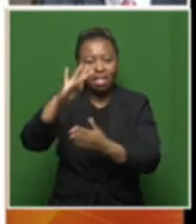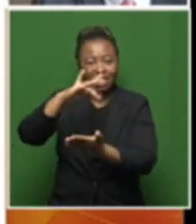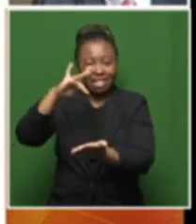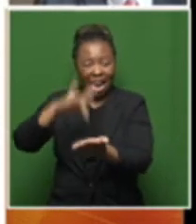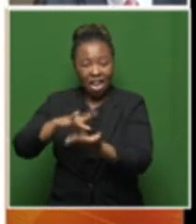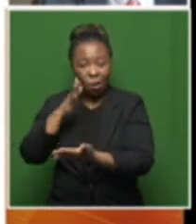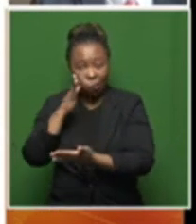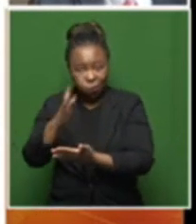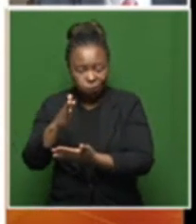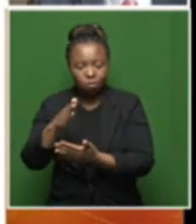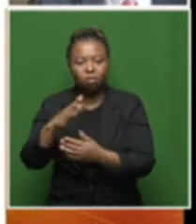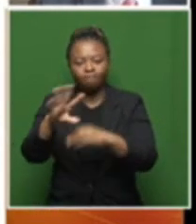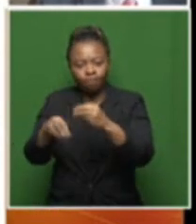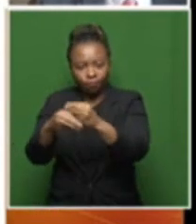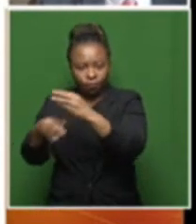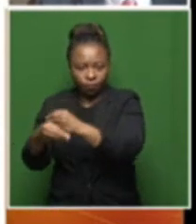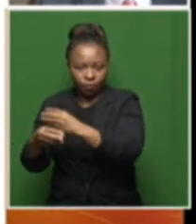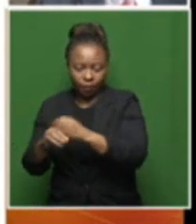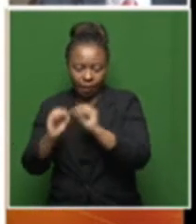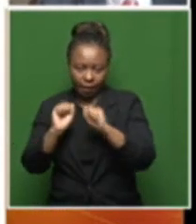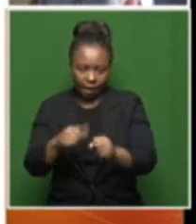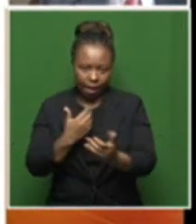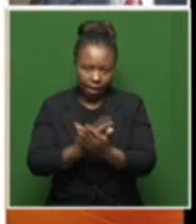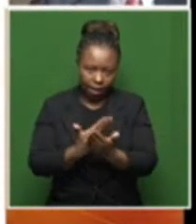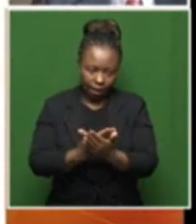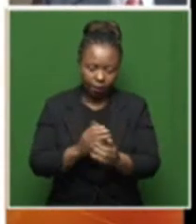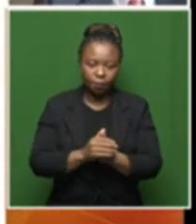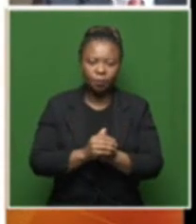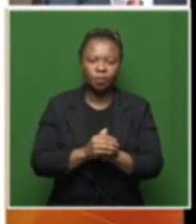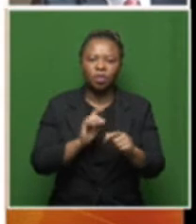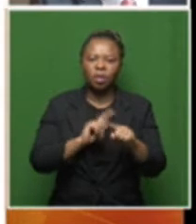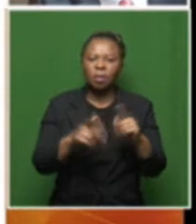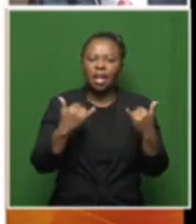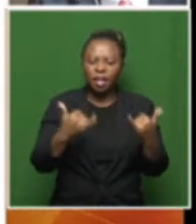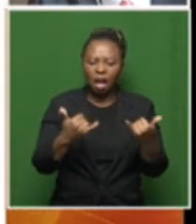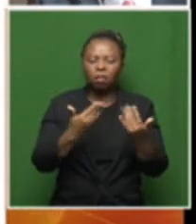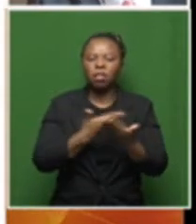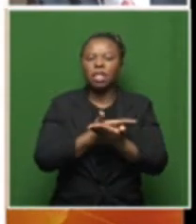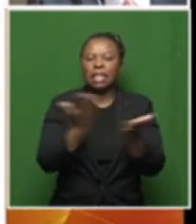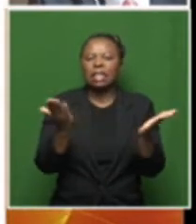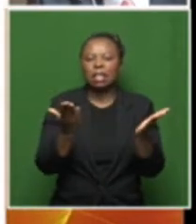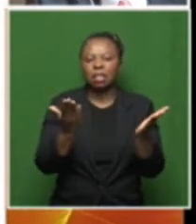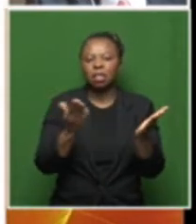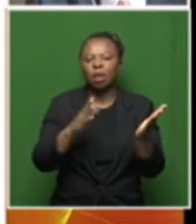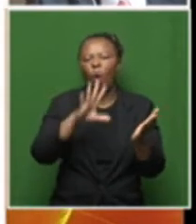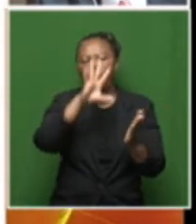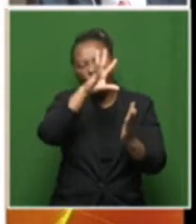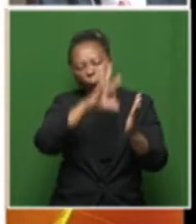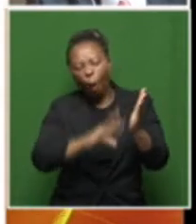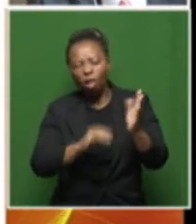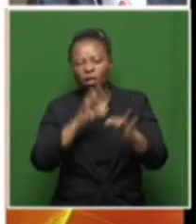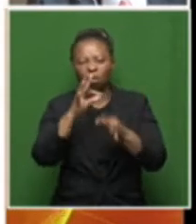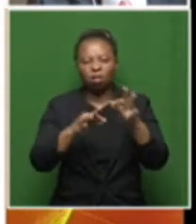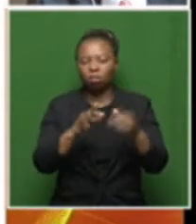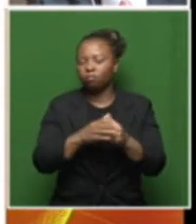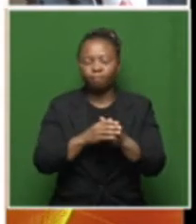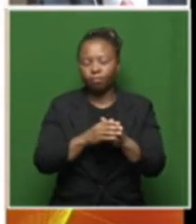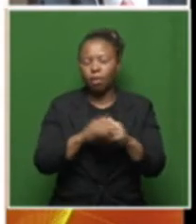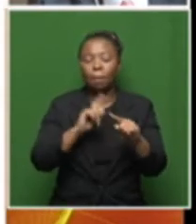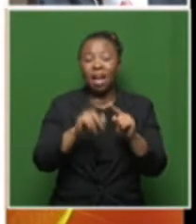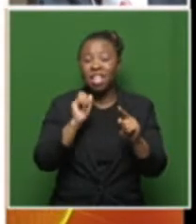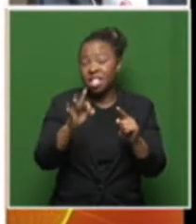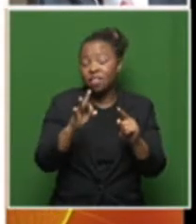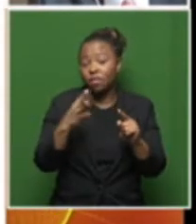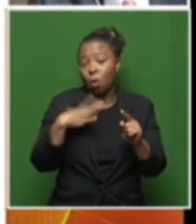vaccination. Just by way of the distribution, I'm not going to go through all of this, but it's available so that if the media would like